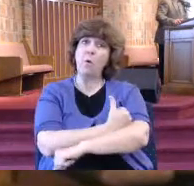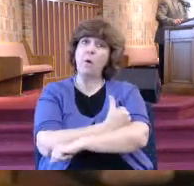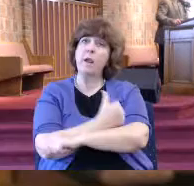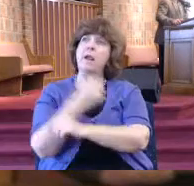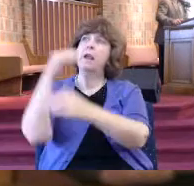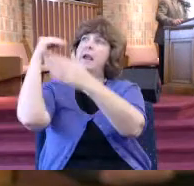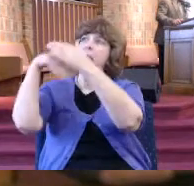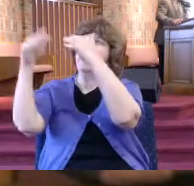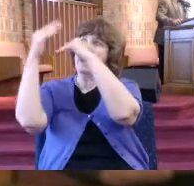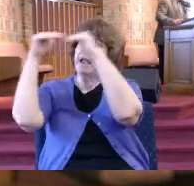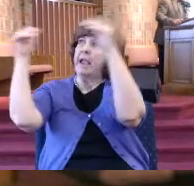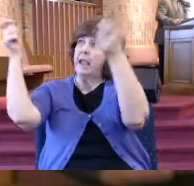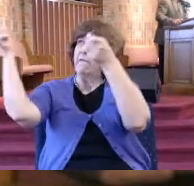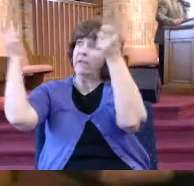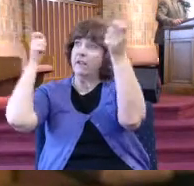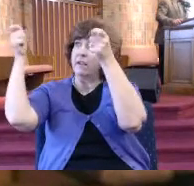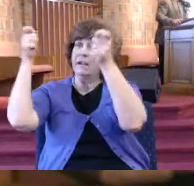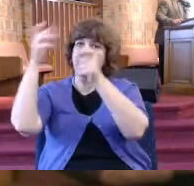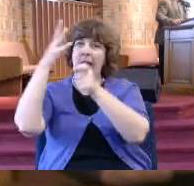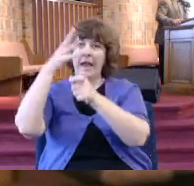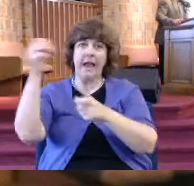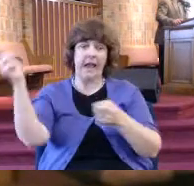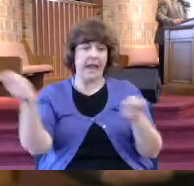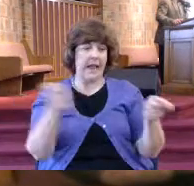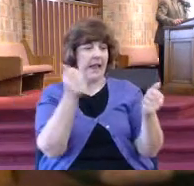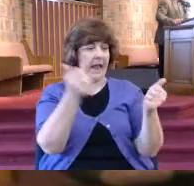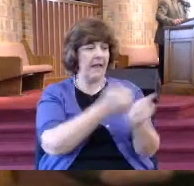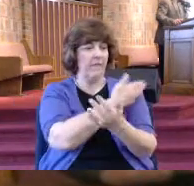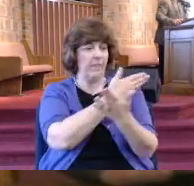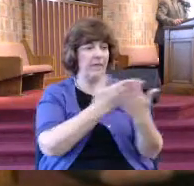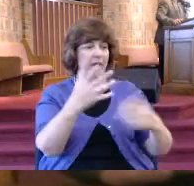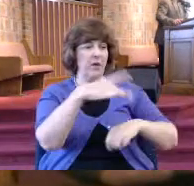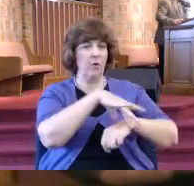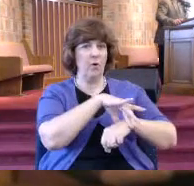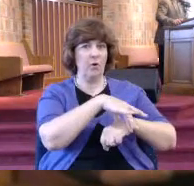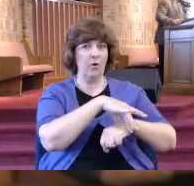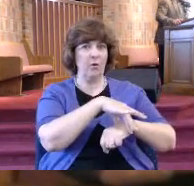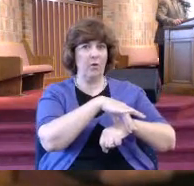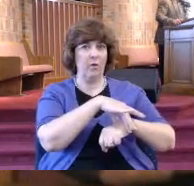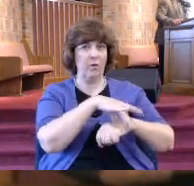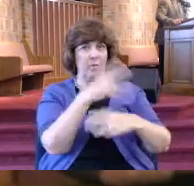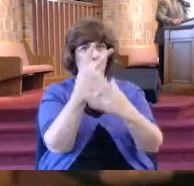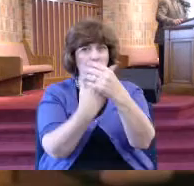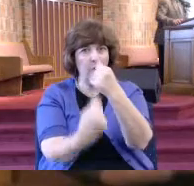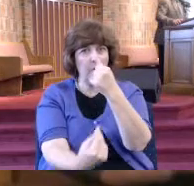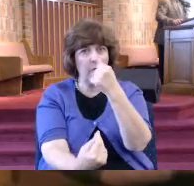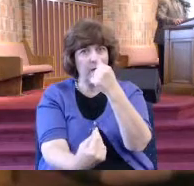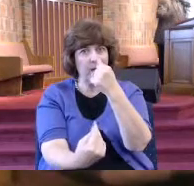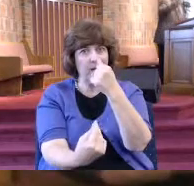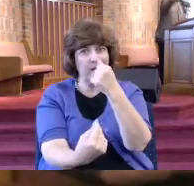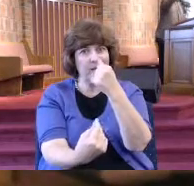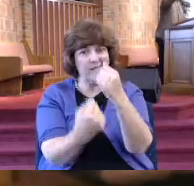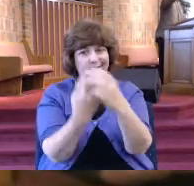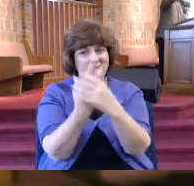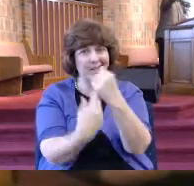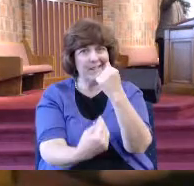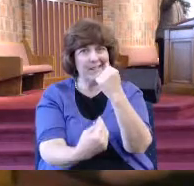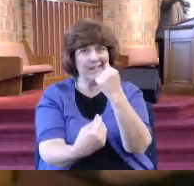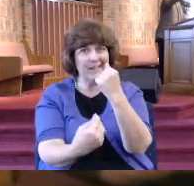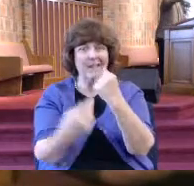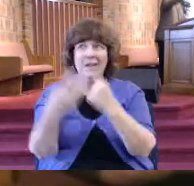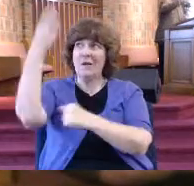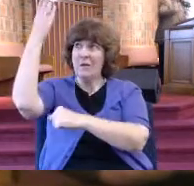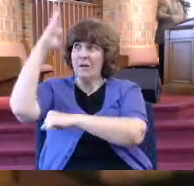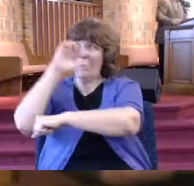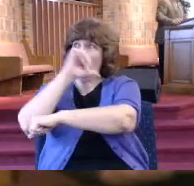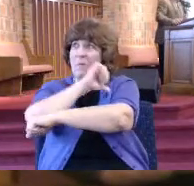the things in heaven, over the things on earth. You see the connection there? God has given His authority to